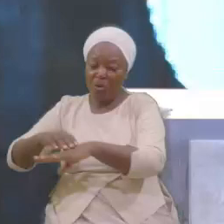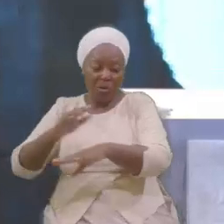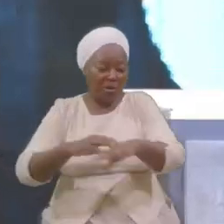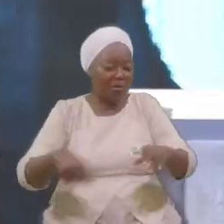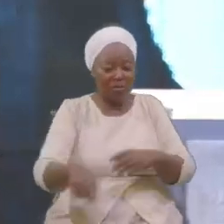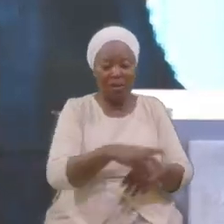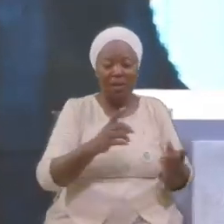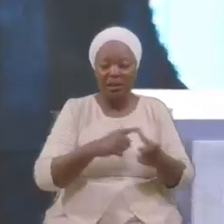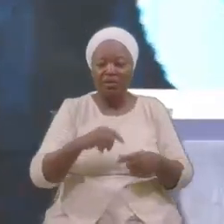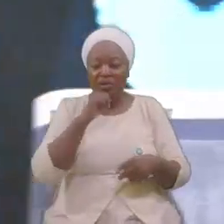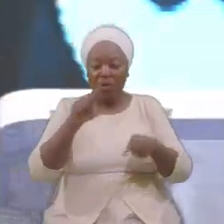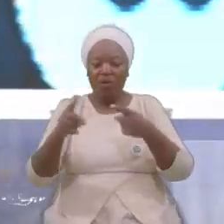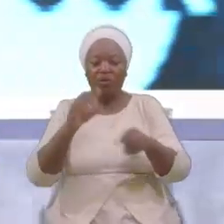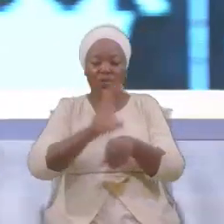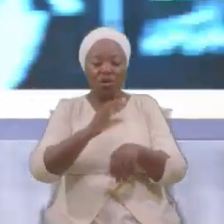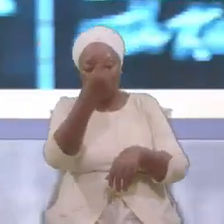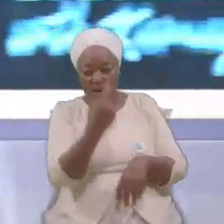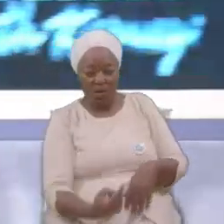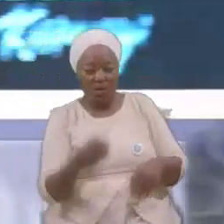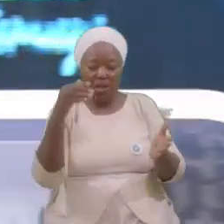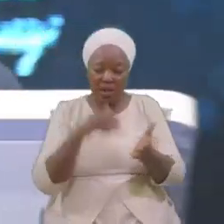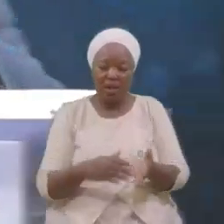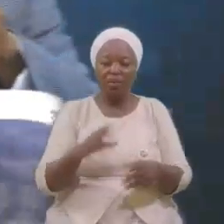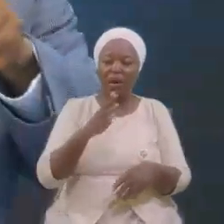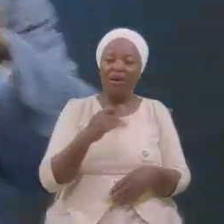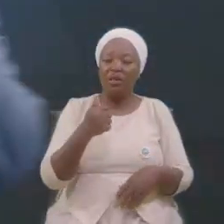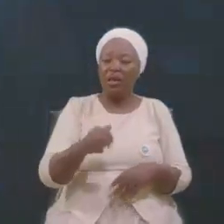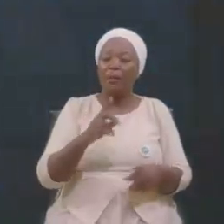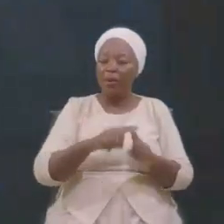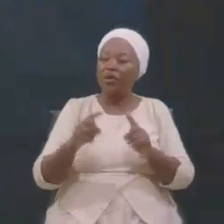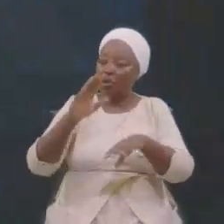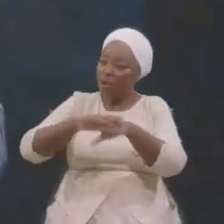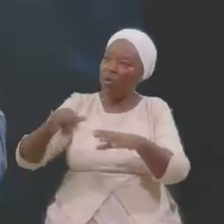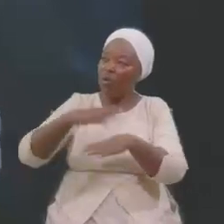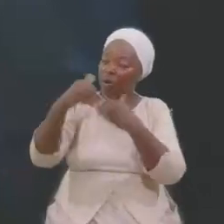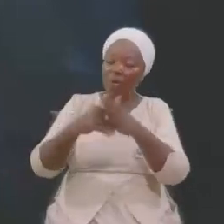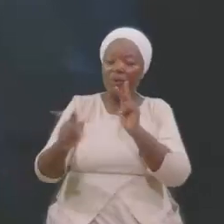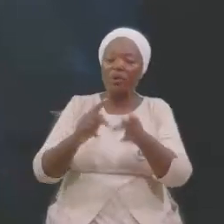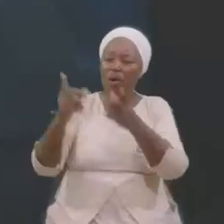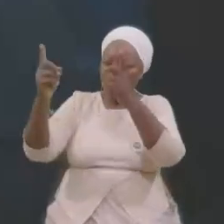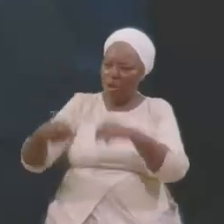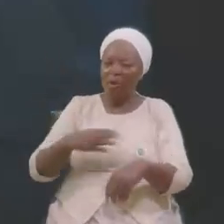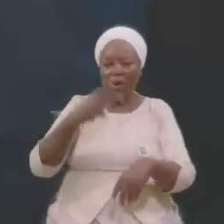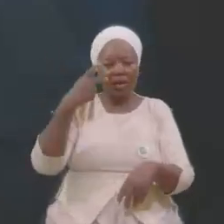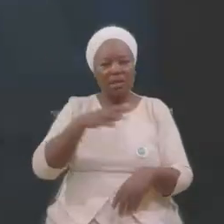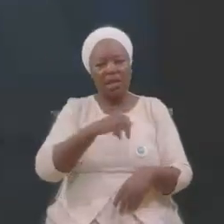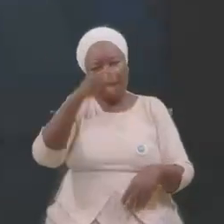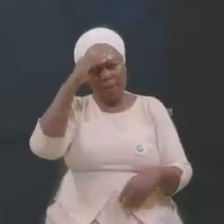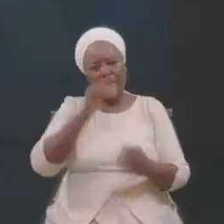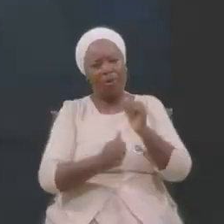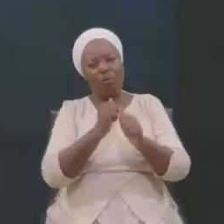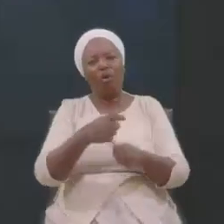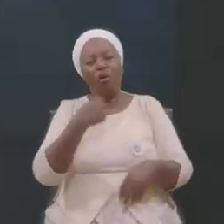church alone by yourself. Come and see a man which told me